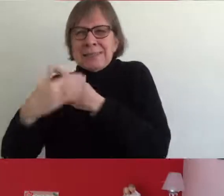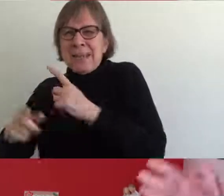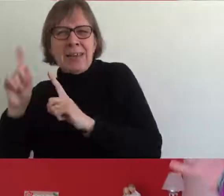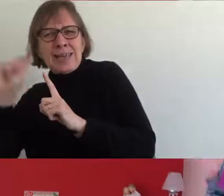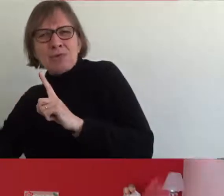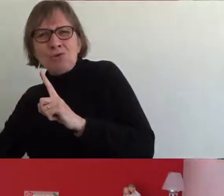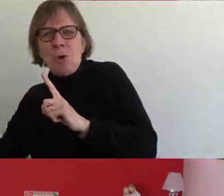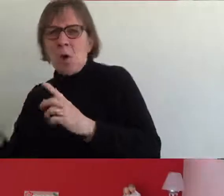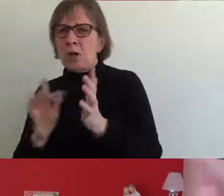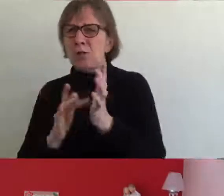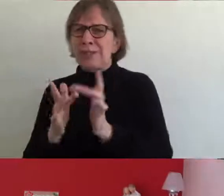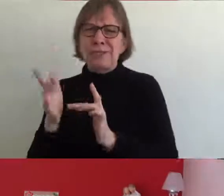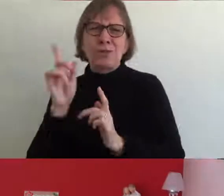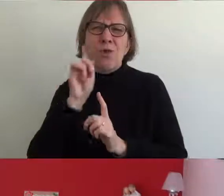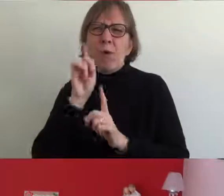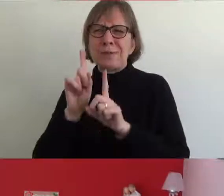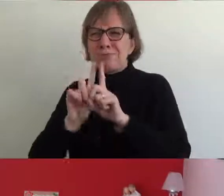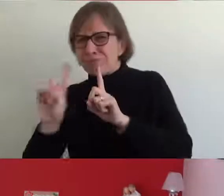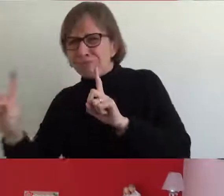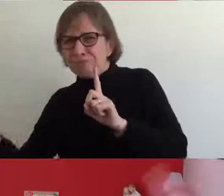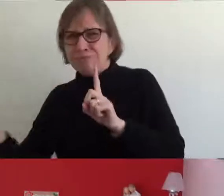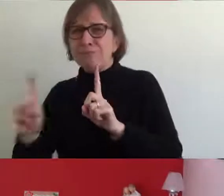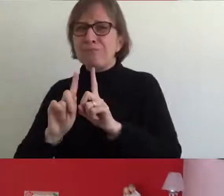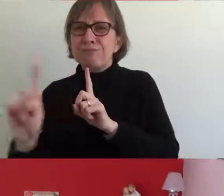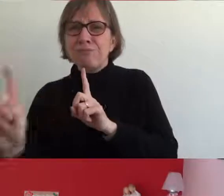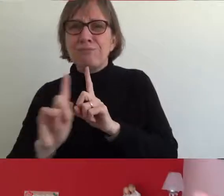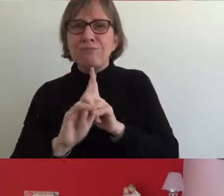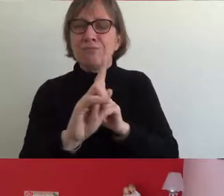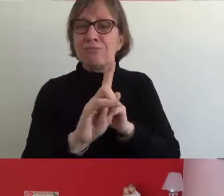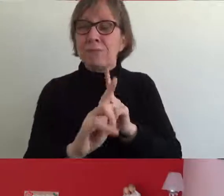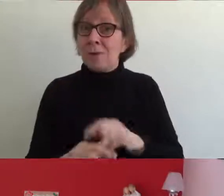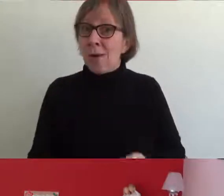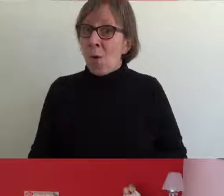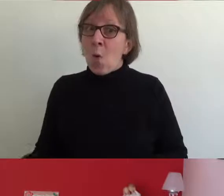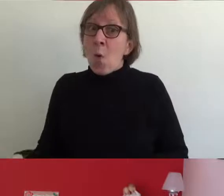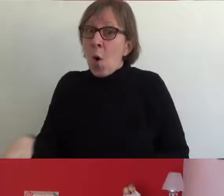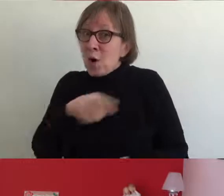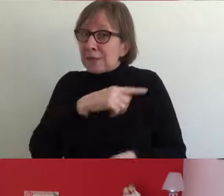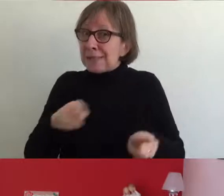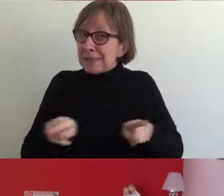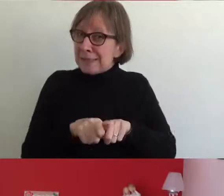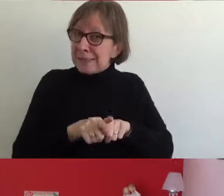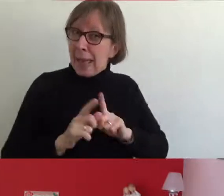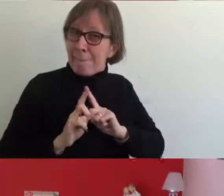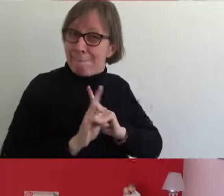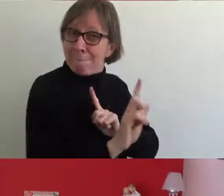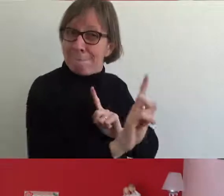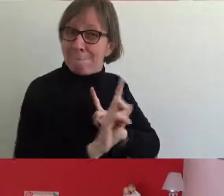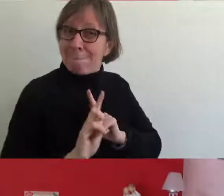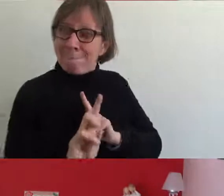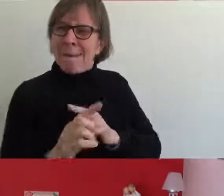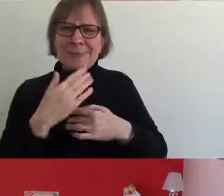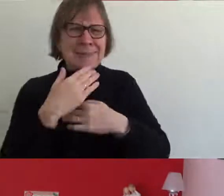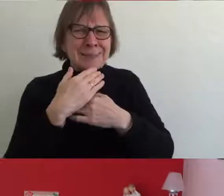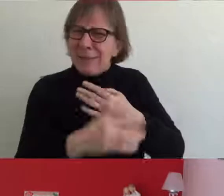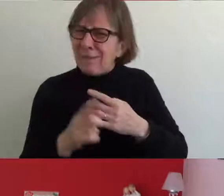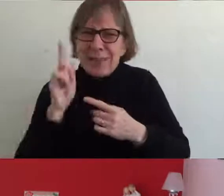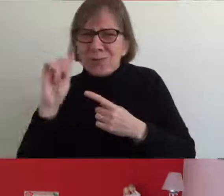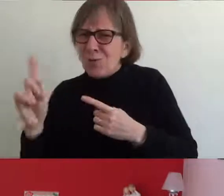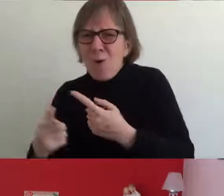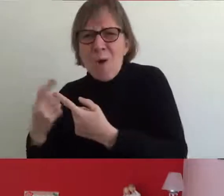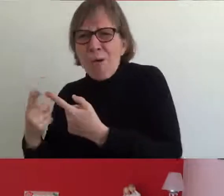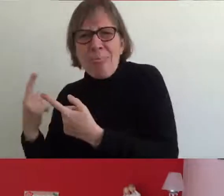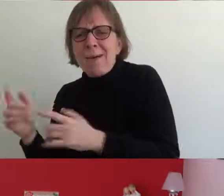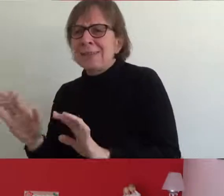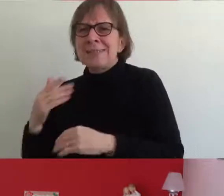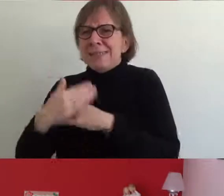his way, out of his way, out of his way to help others. And then we sing, so let's go out of our way. And